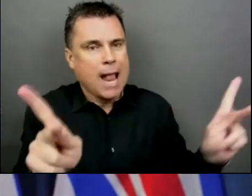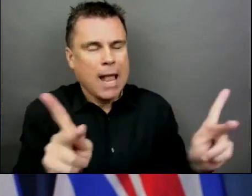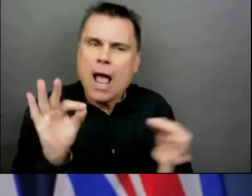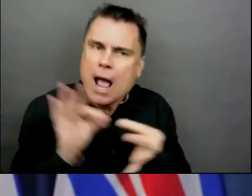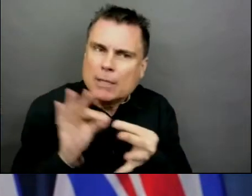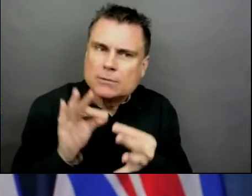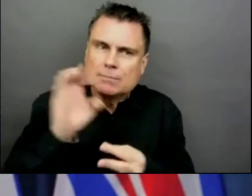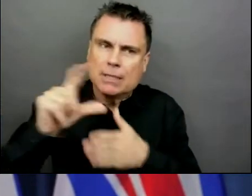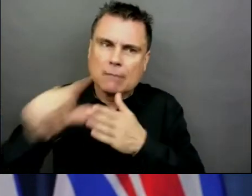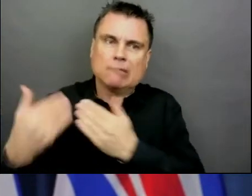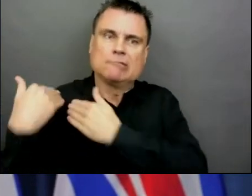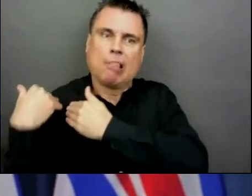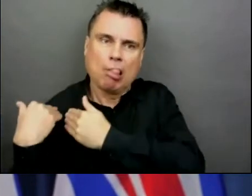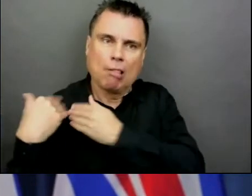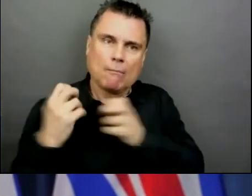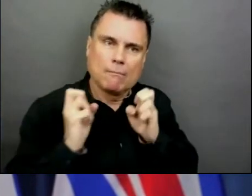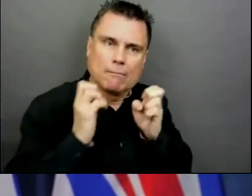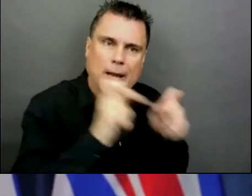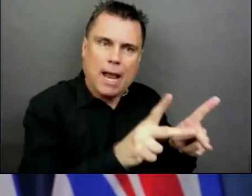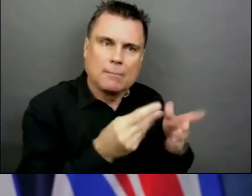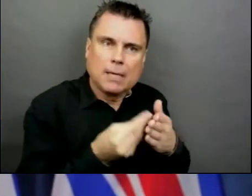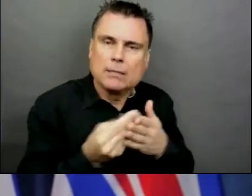You speak up.